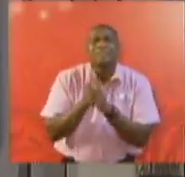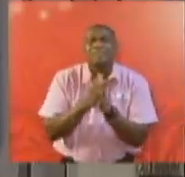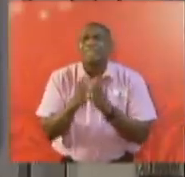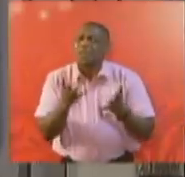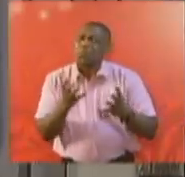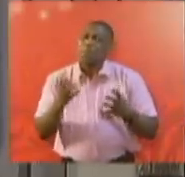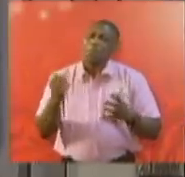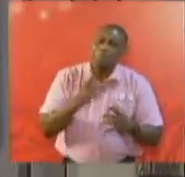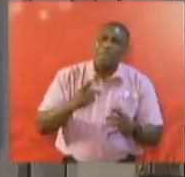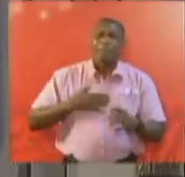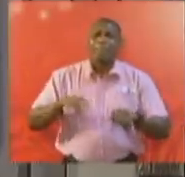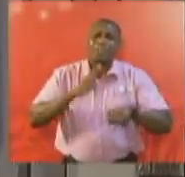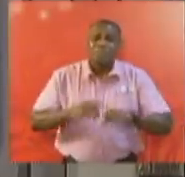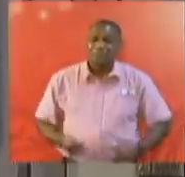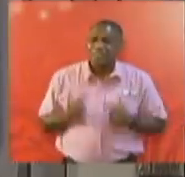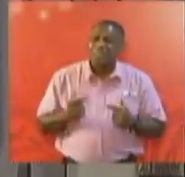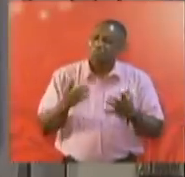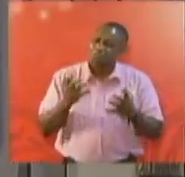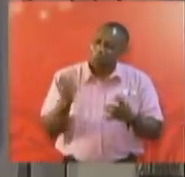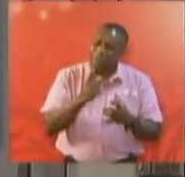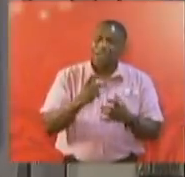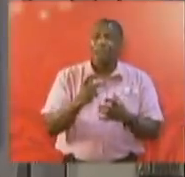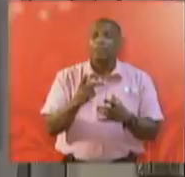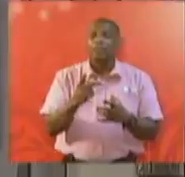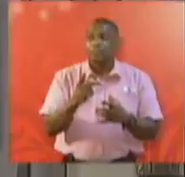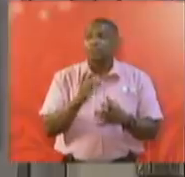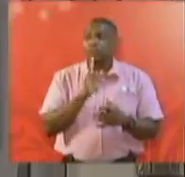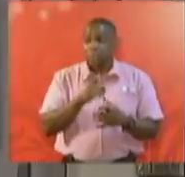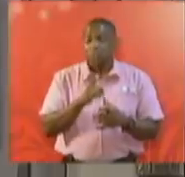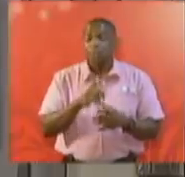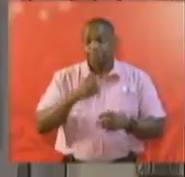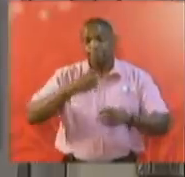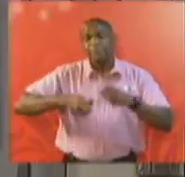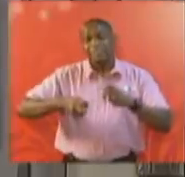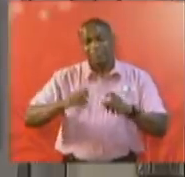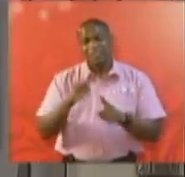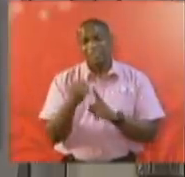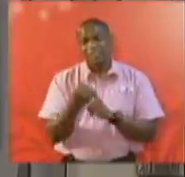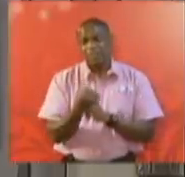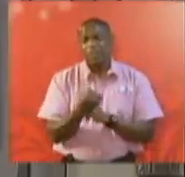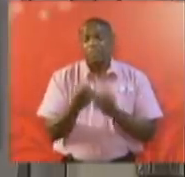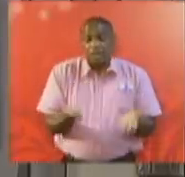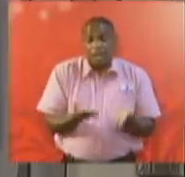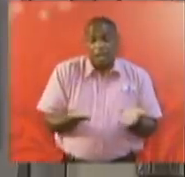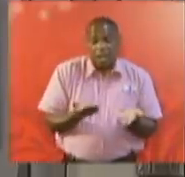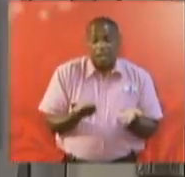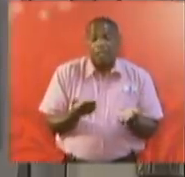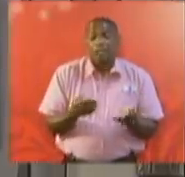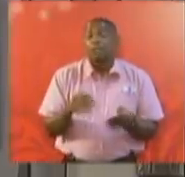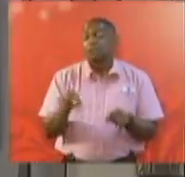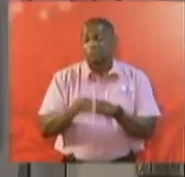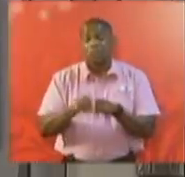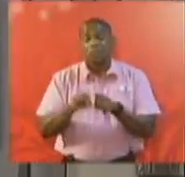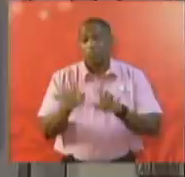new normal is a difficult one for us locally and around the world. Persons want to get back to